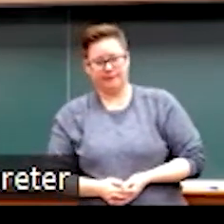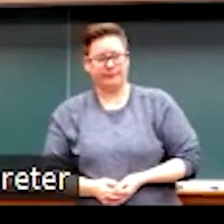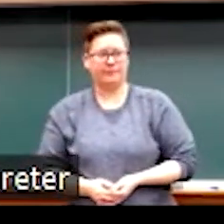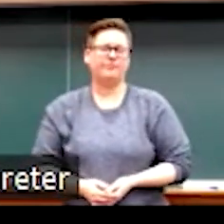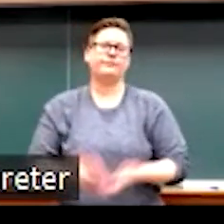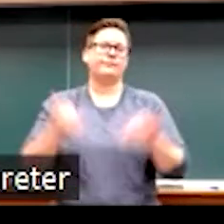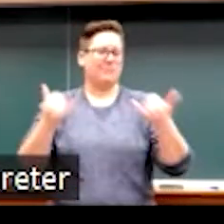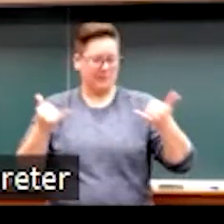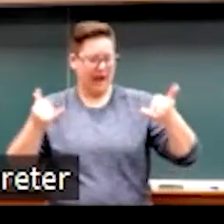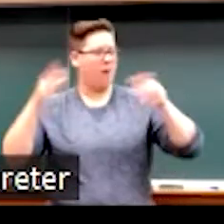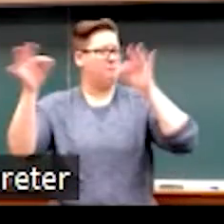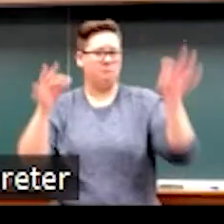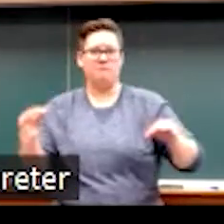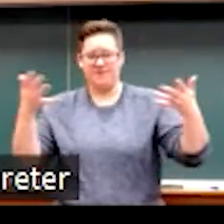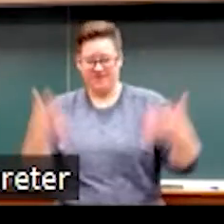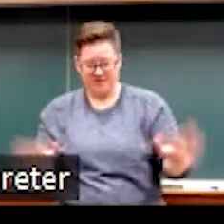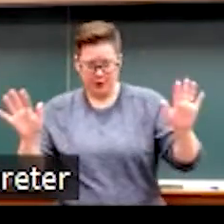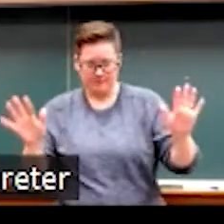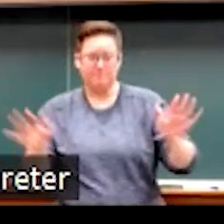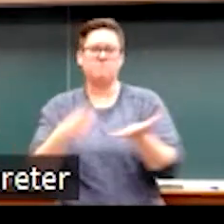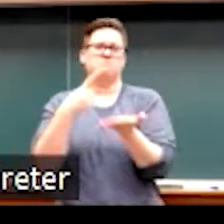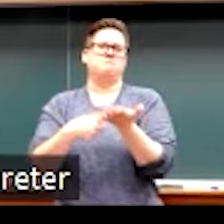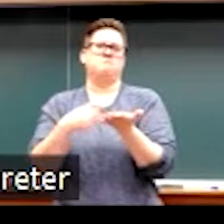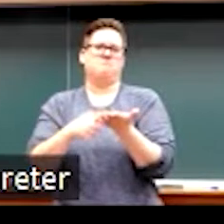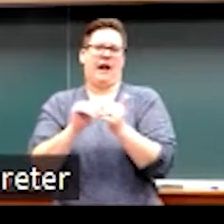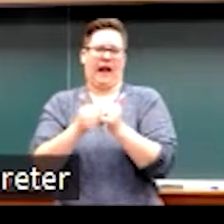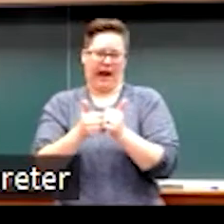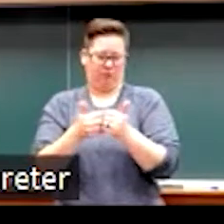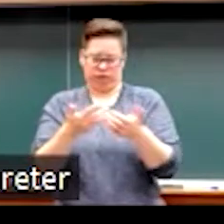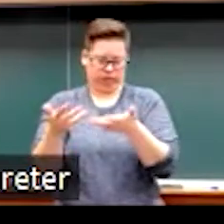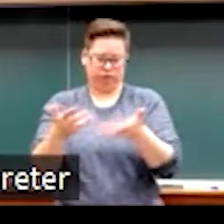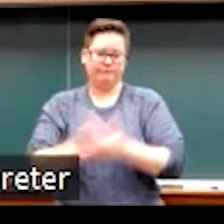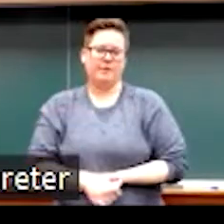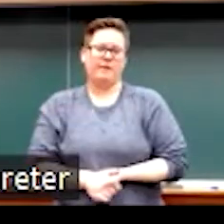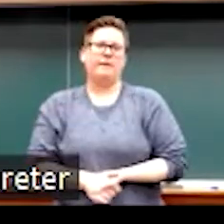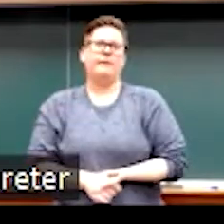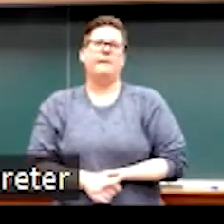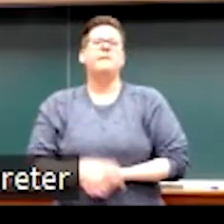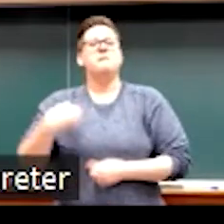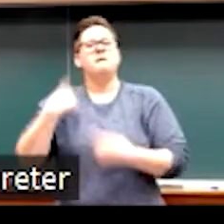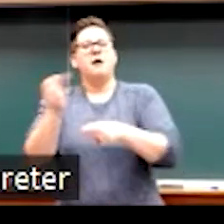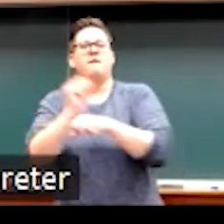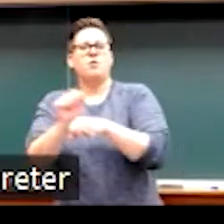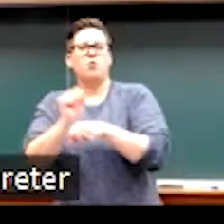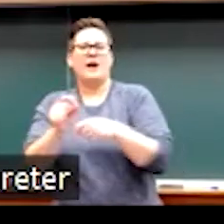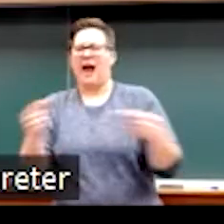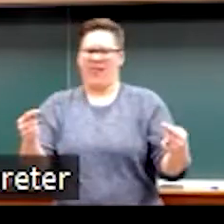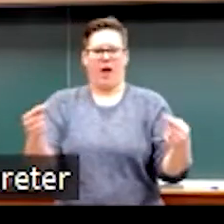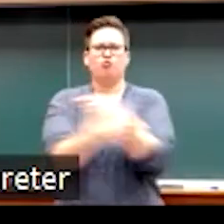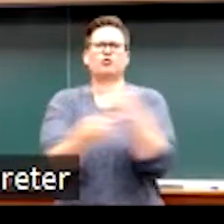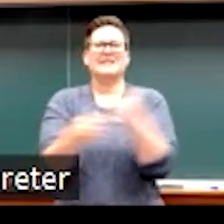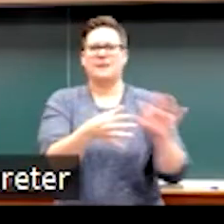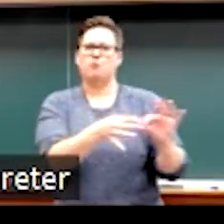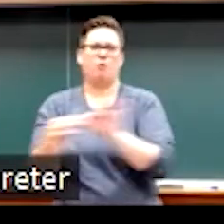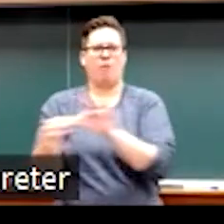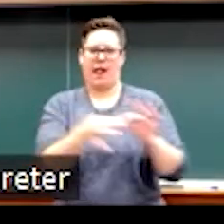So now that we've laid all that out, let's talk about how this interplays. So I've been working on this reciprocal